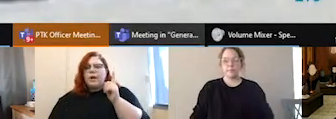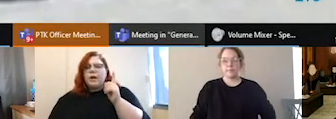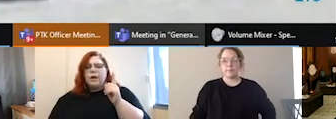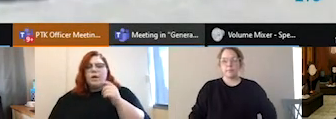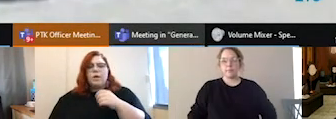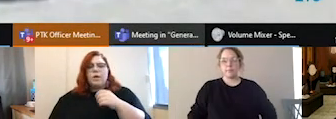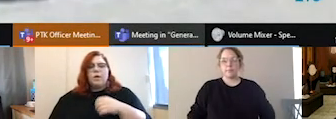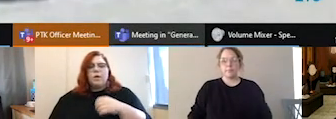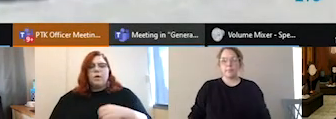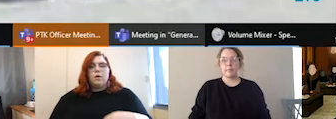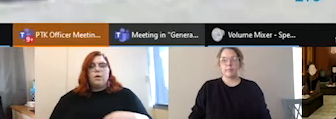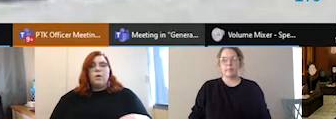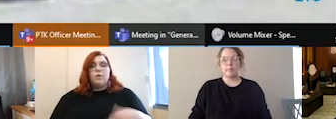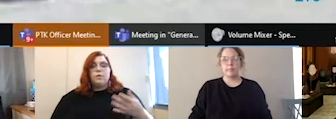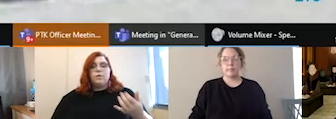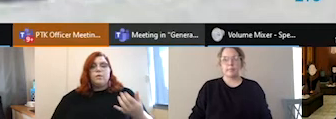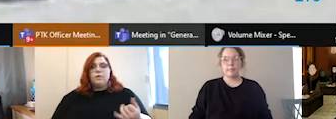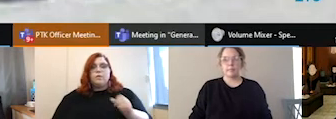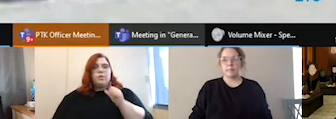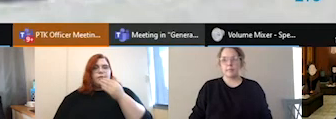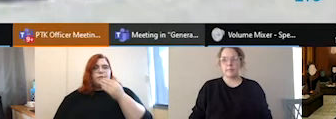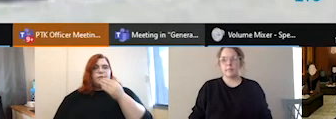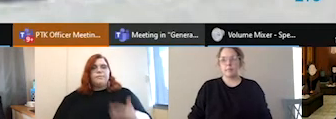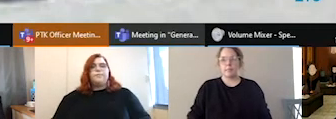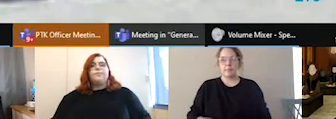it's not this.